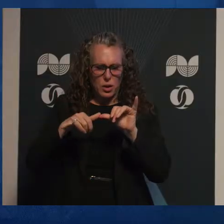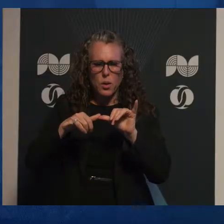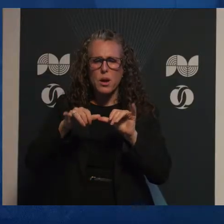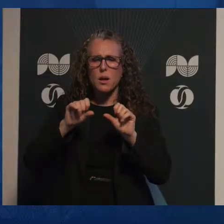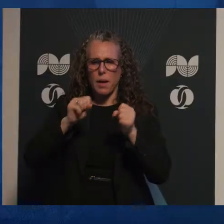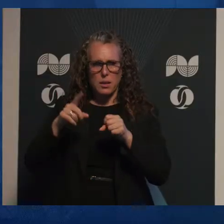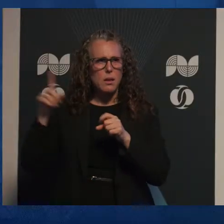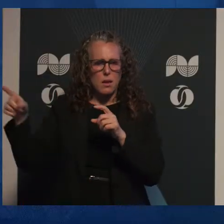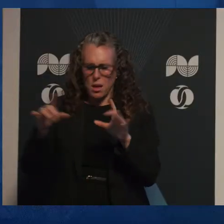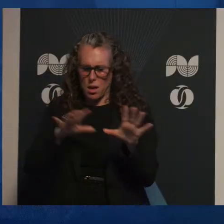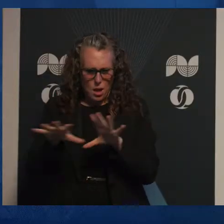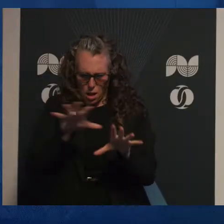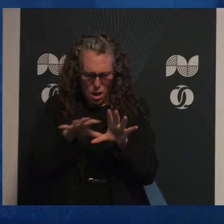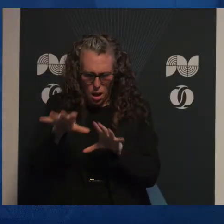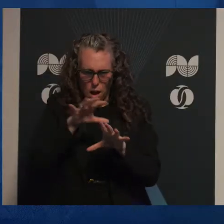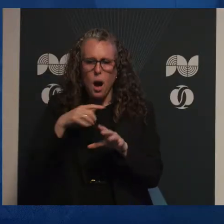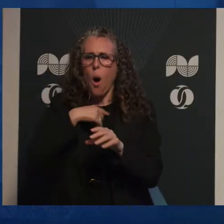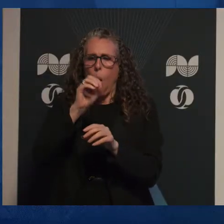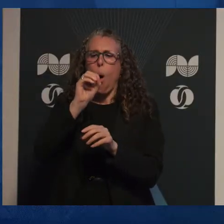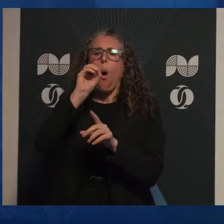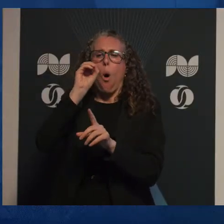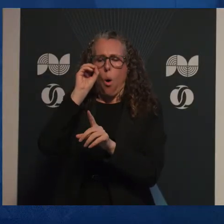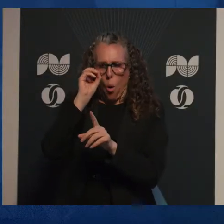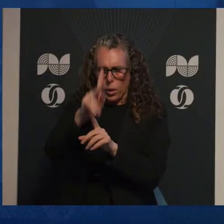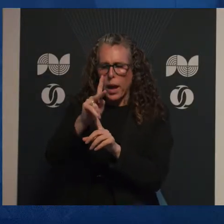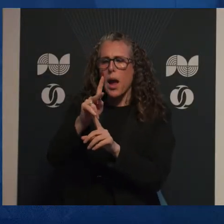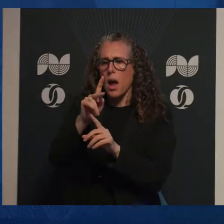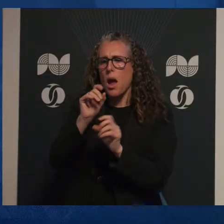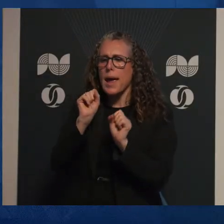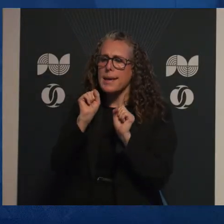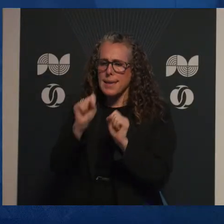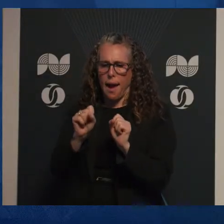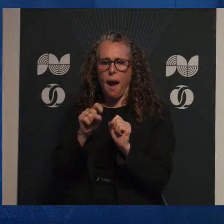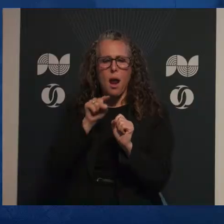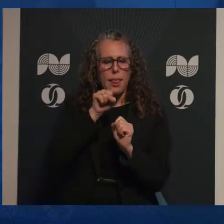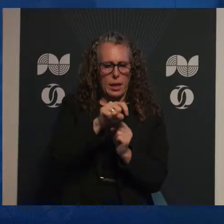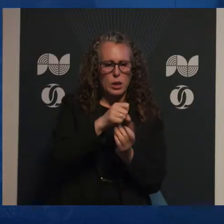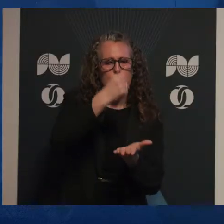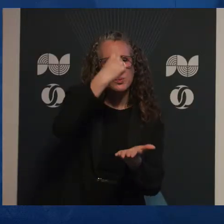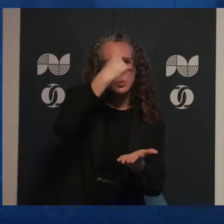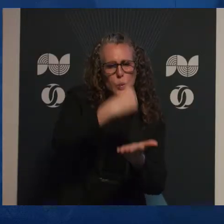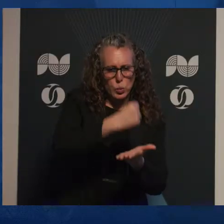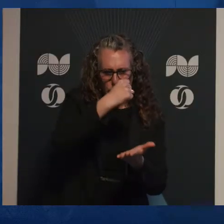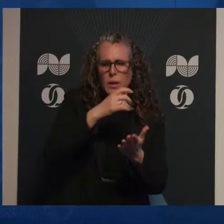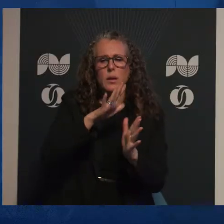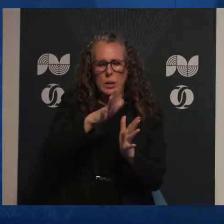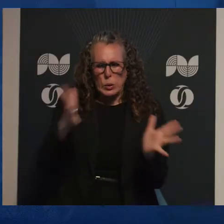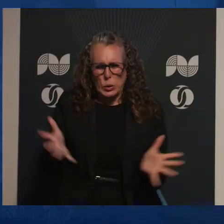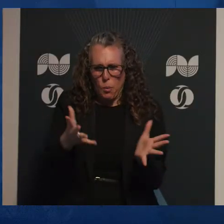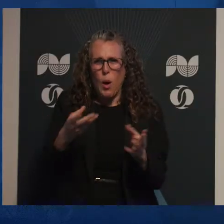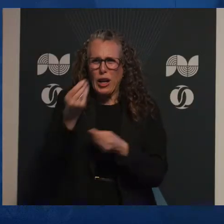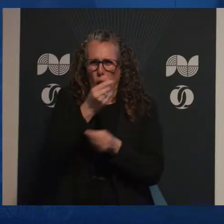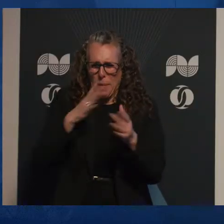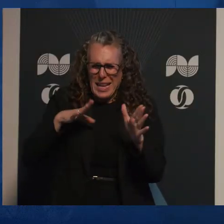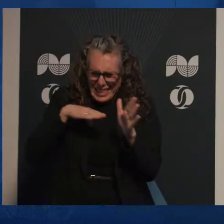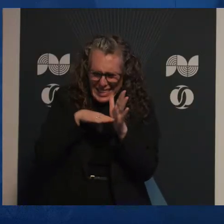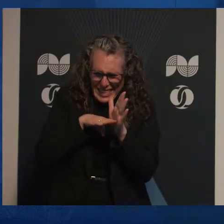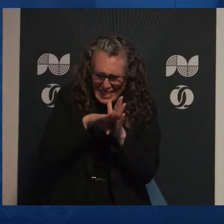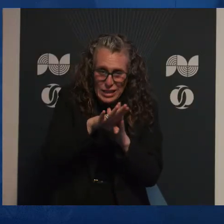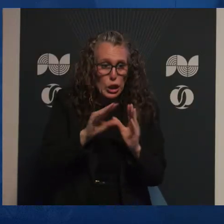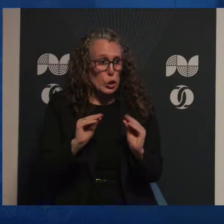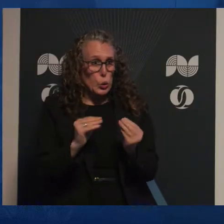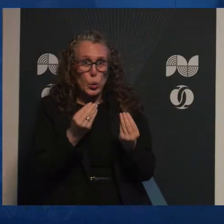economic sectors, and we could quite well make a justification here, get the economy out of the shadow, get the young people to stay in